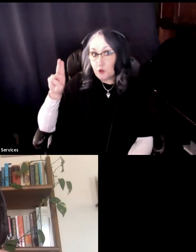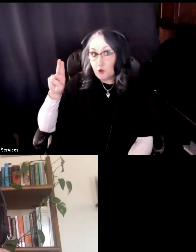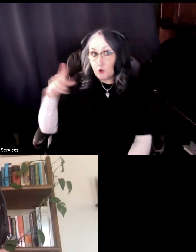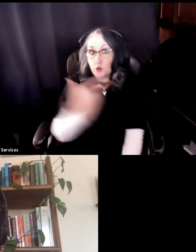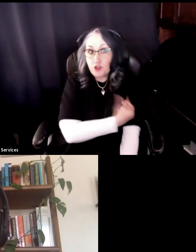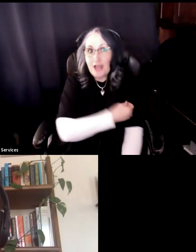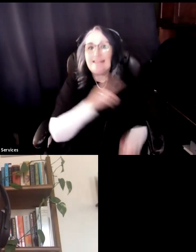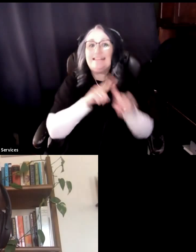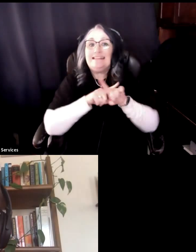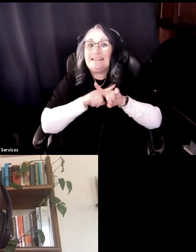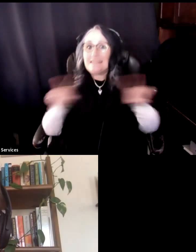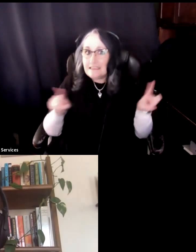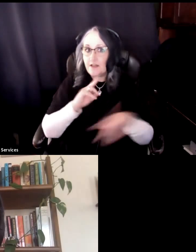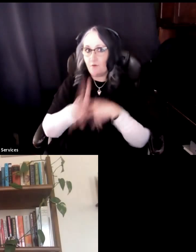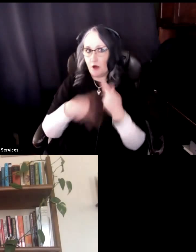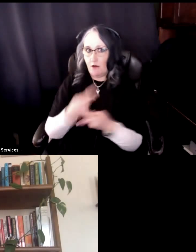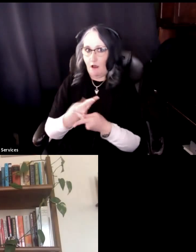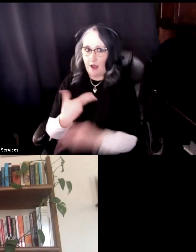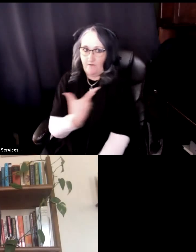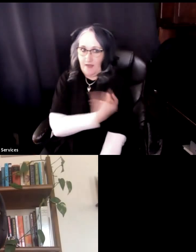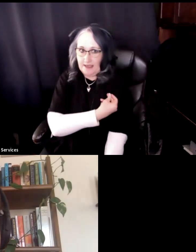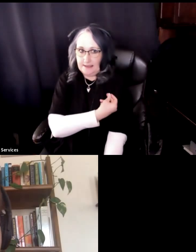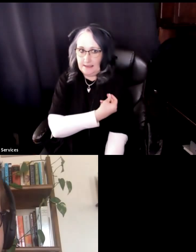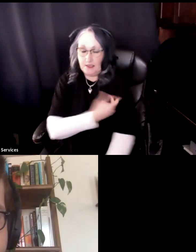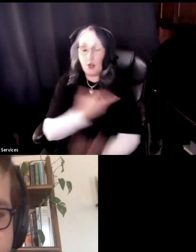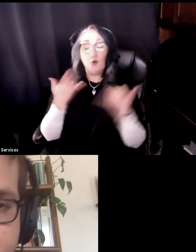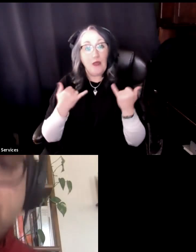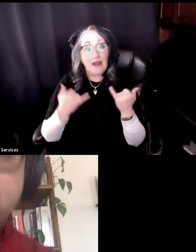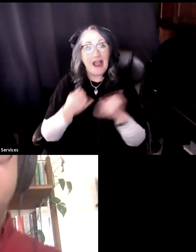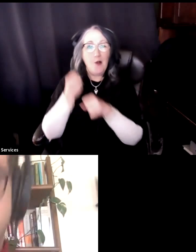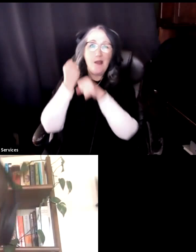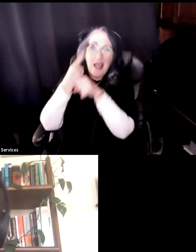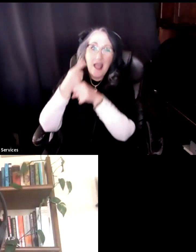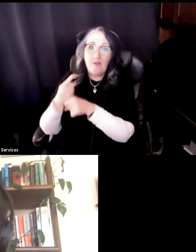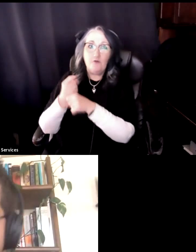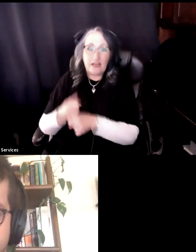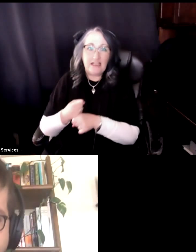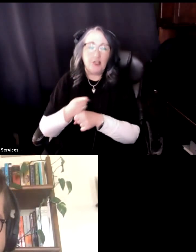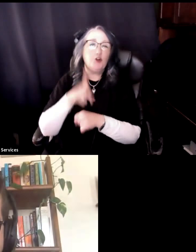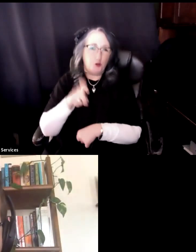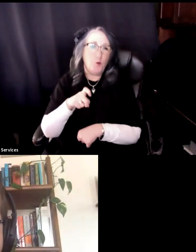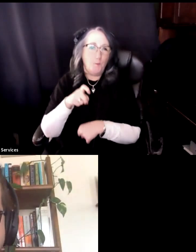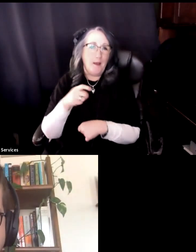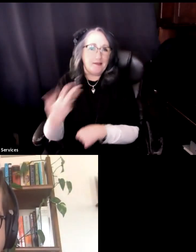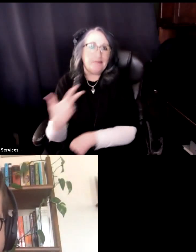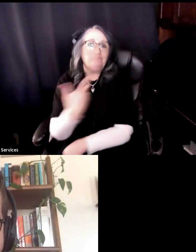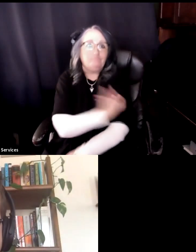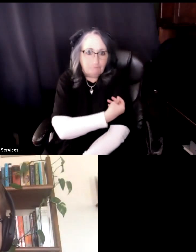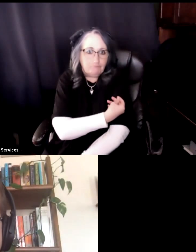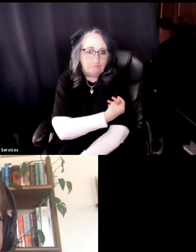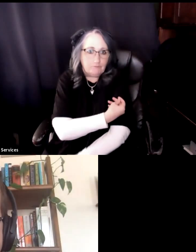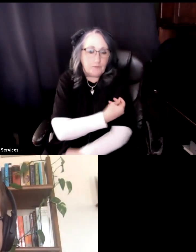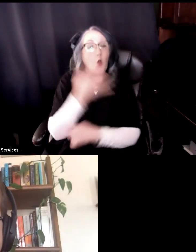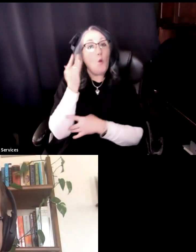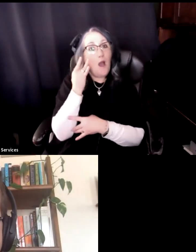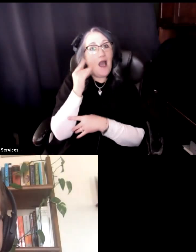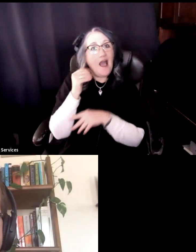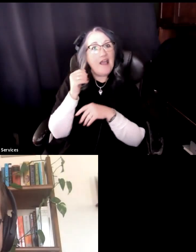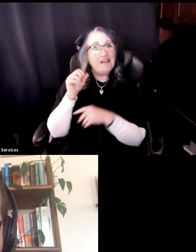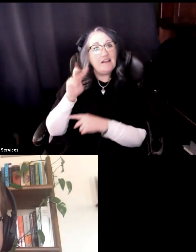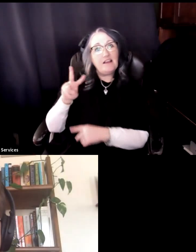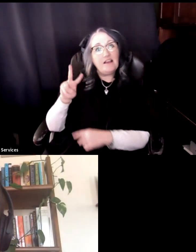required every year. And that is because there are some slight variations in the different kinds of viruses that require new